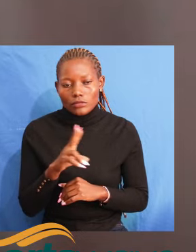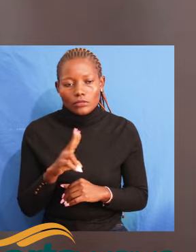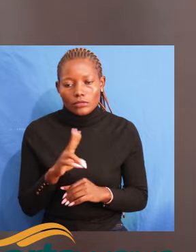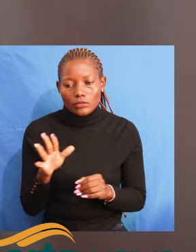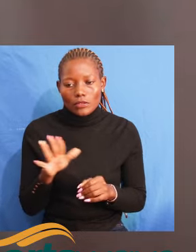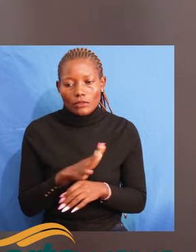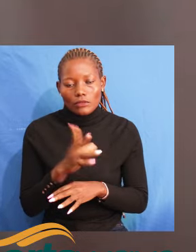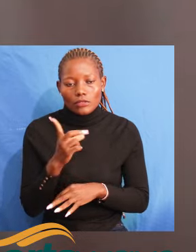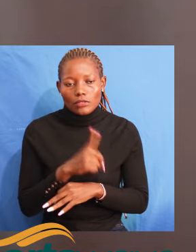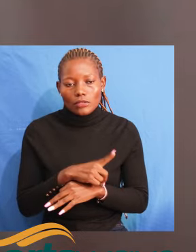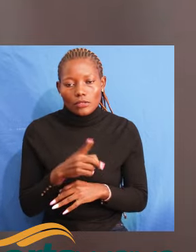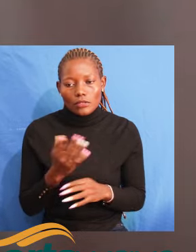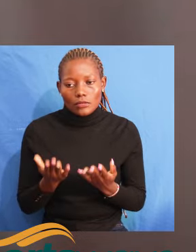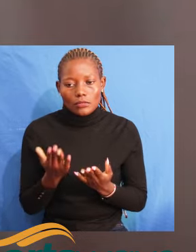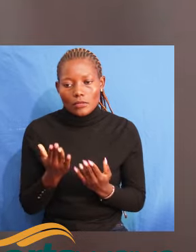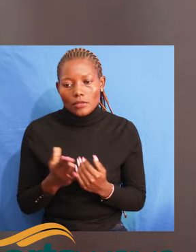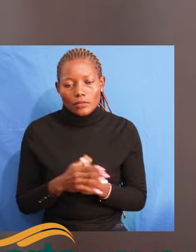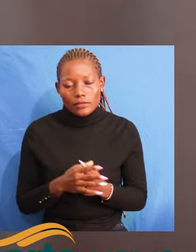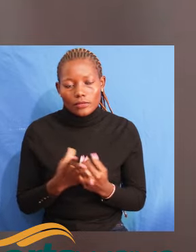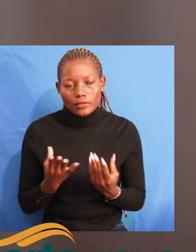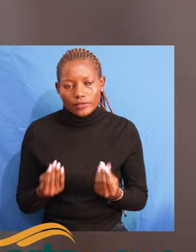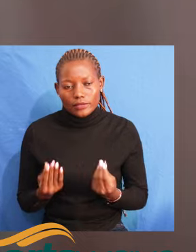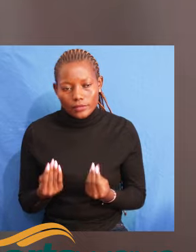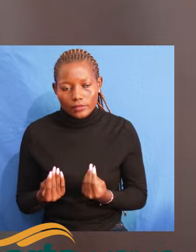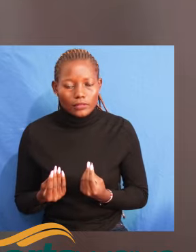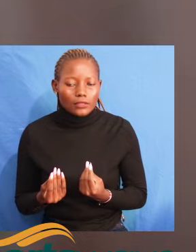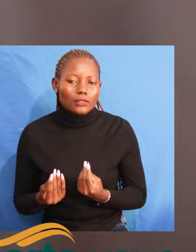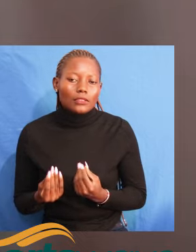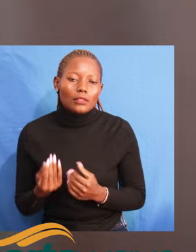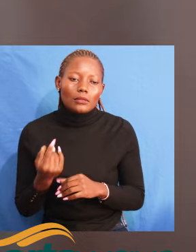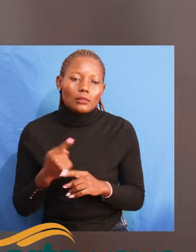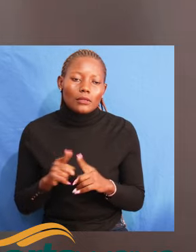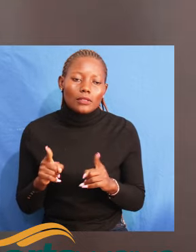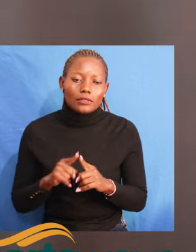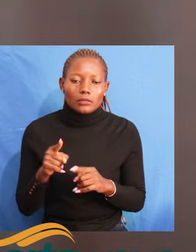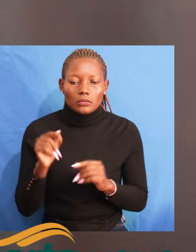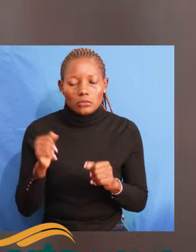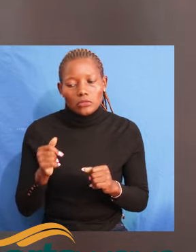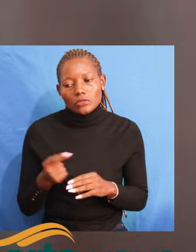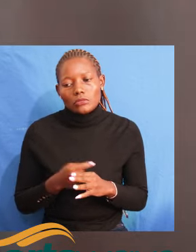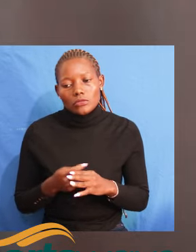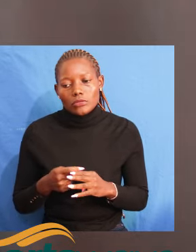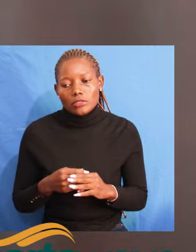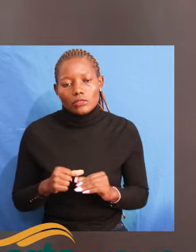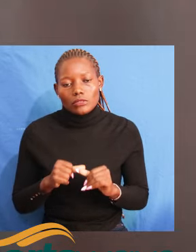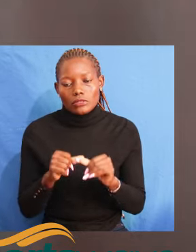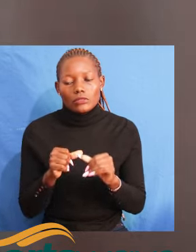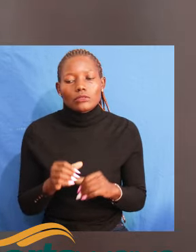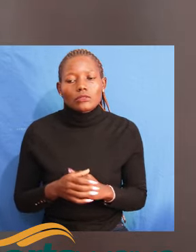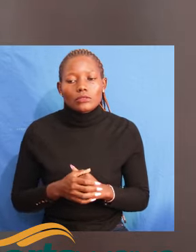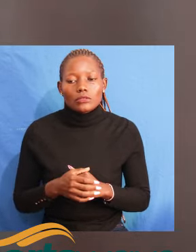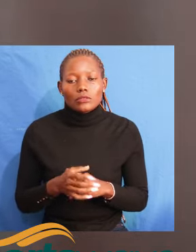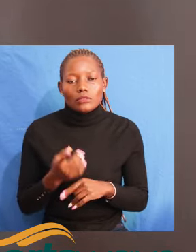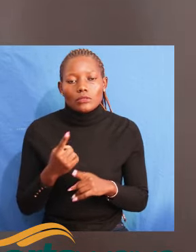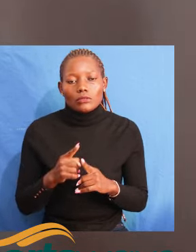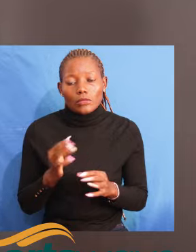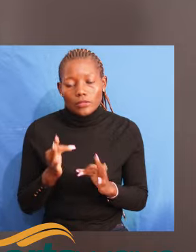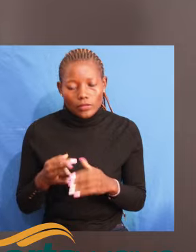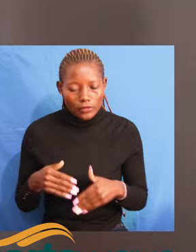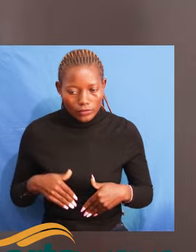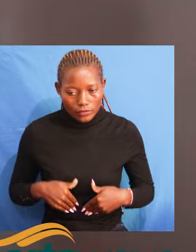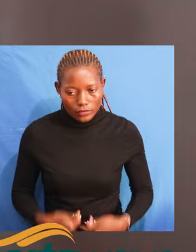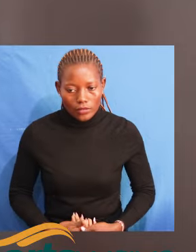just go, you might go a little easy, but still you can train. But the fatigue